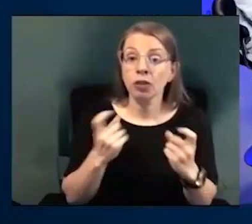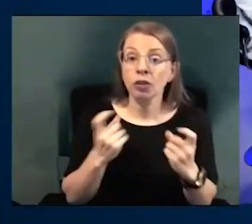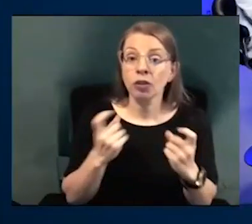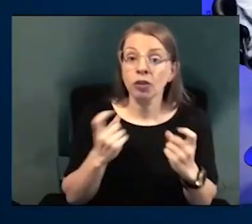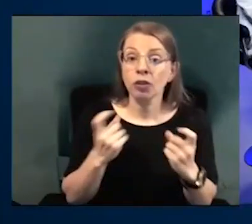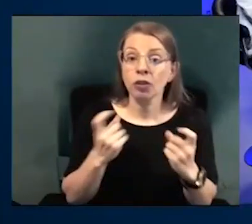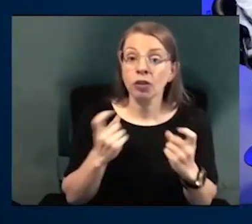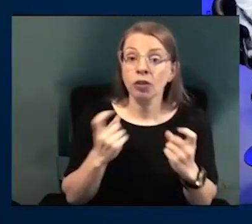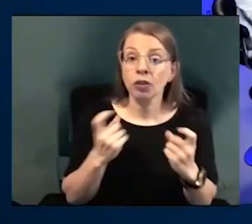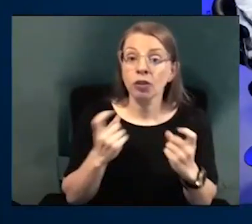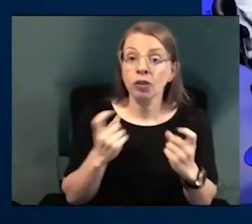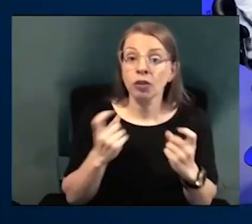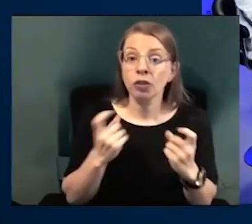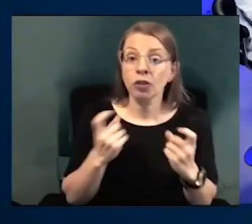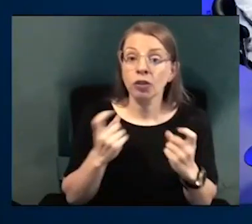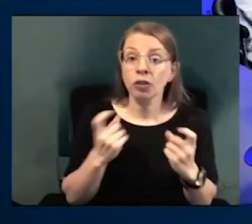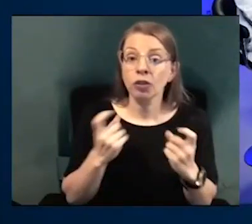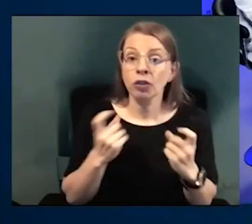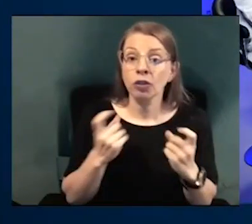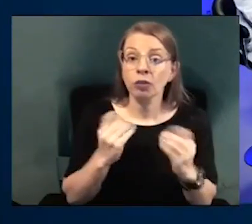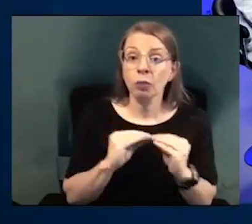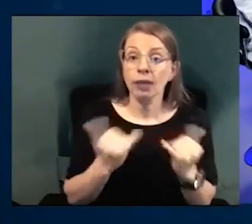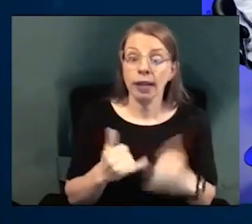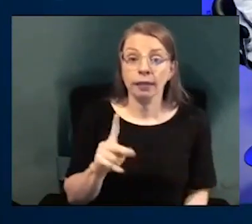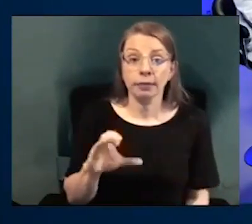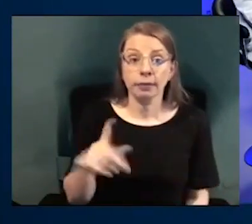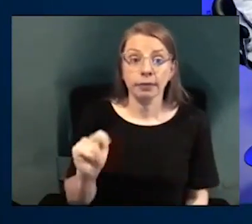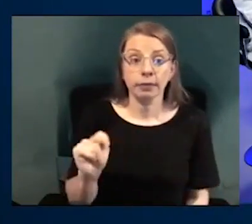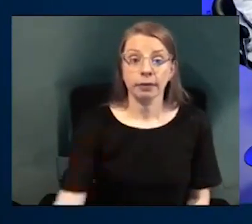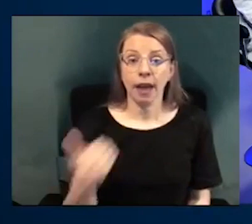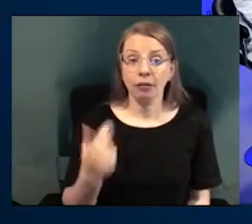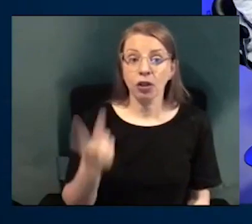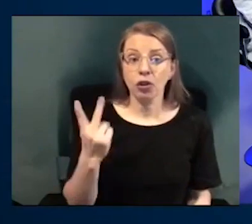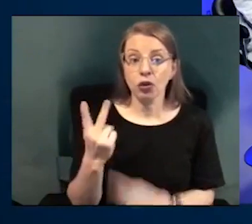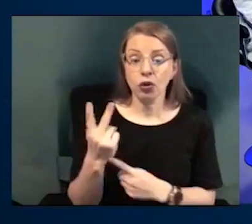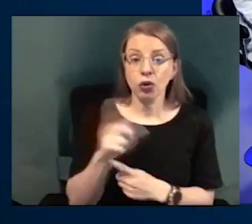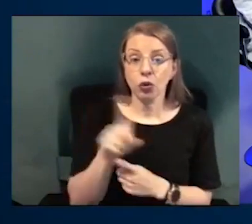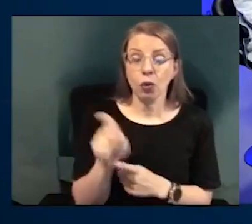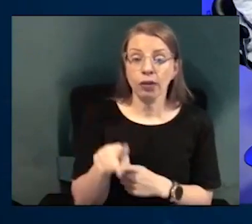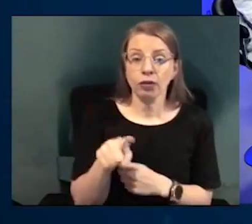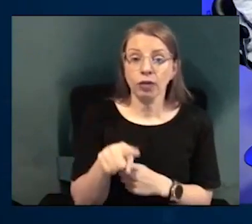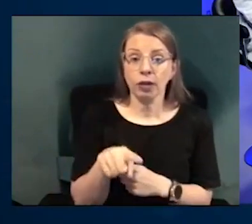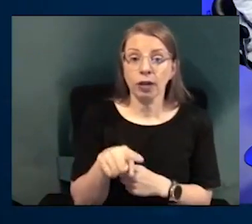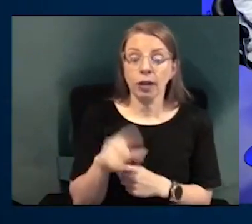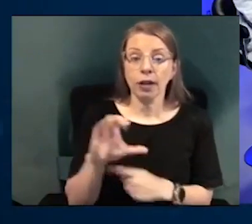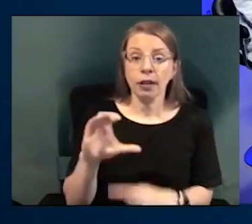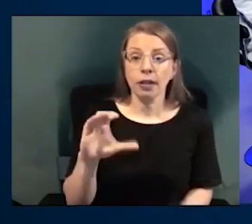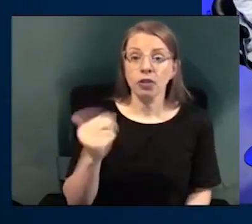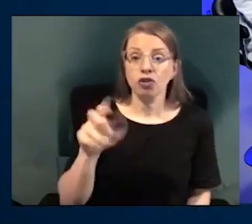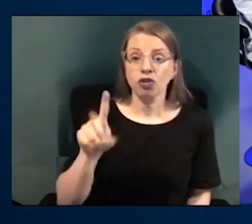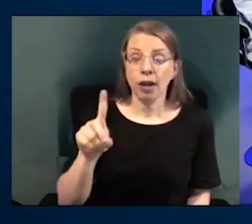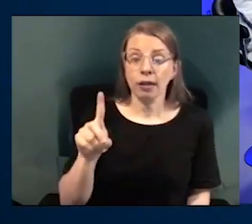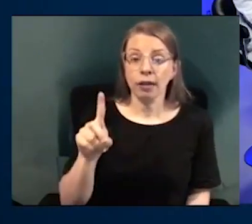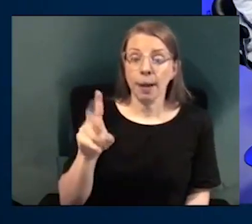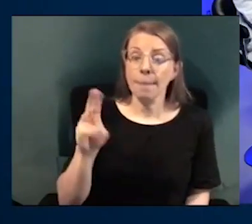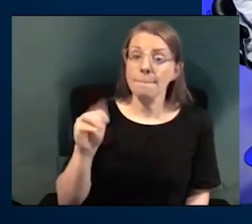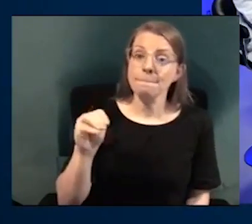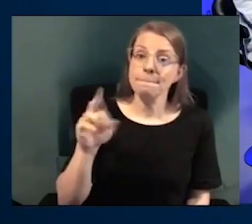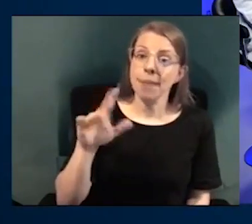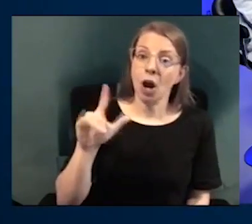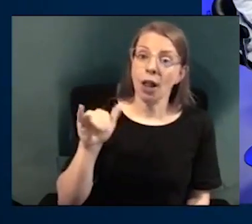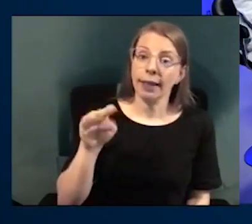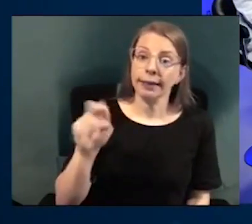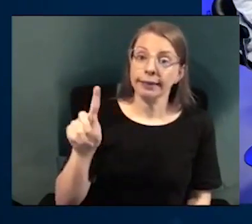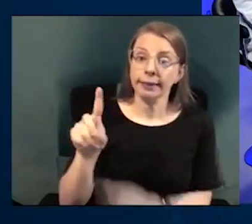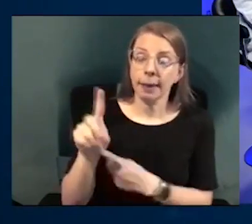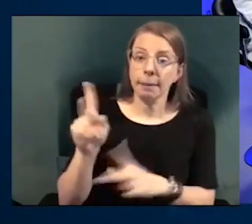KCTV5 had 2 questions. Joe Chioda wants to know, he noticed that in Houston and Maryland that people were, hospital workers were walking off